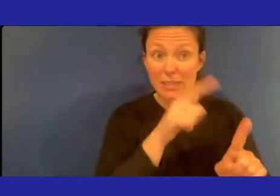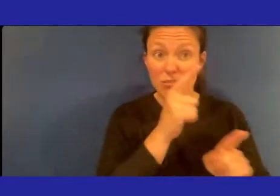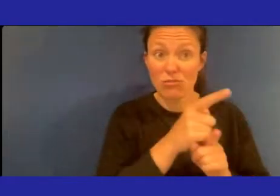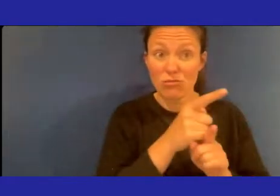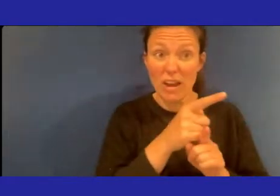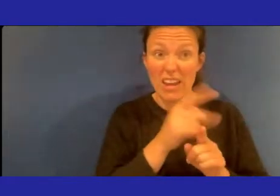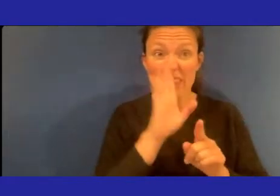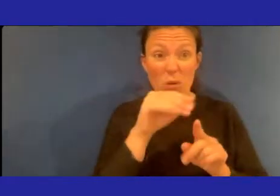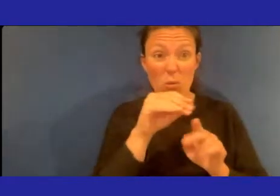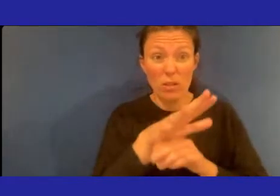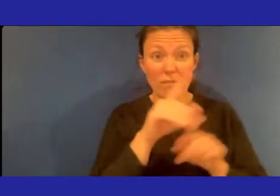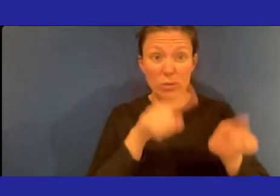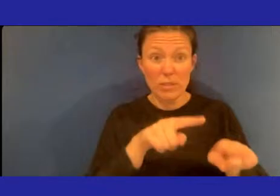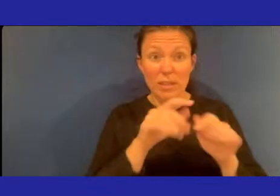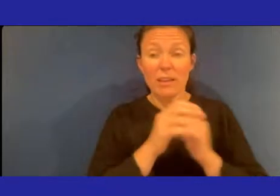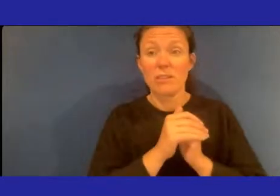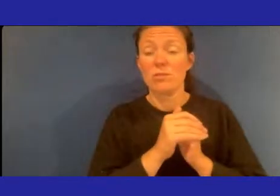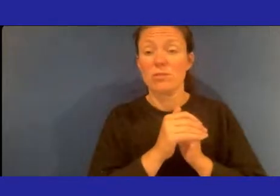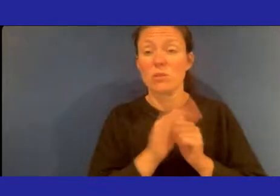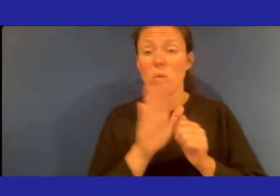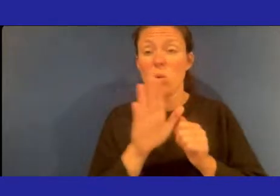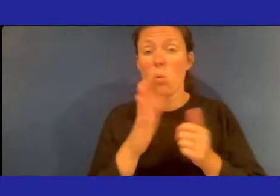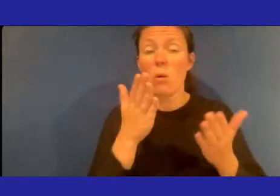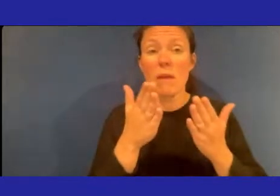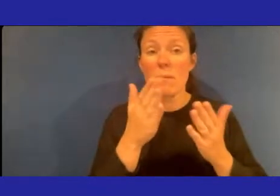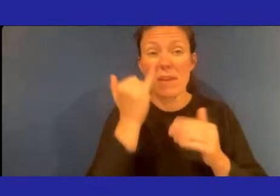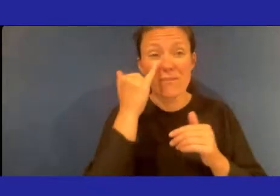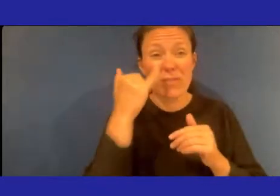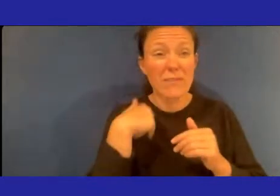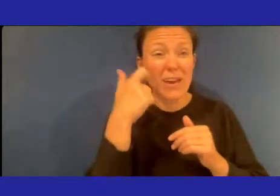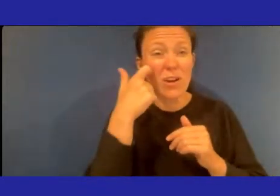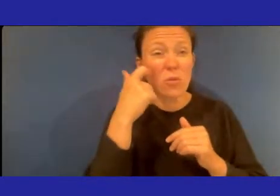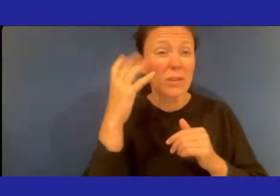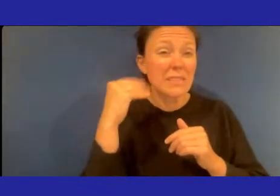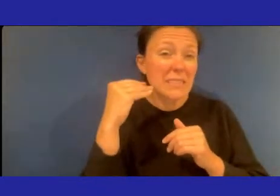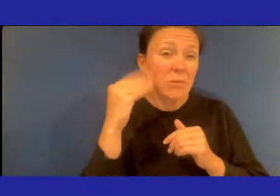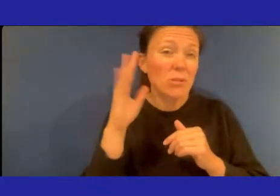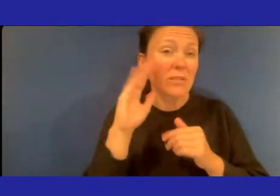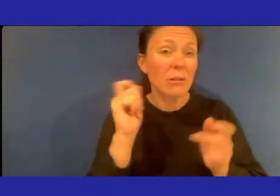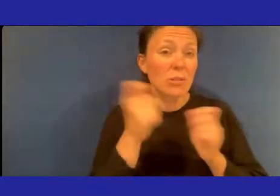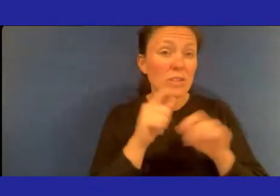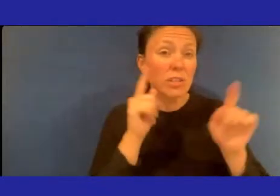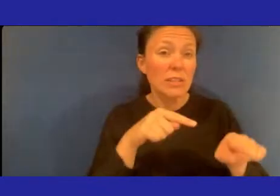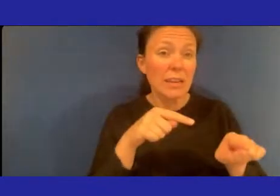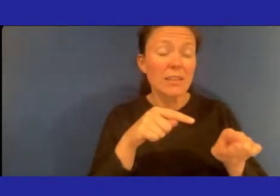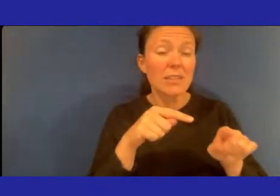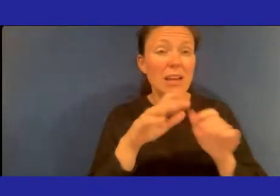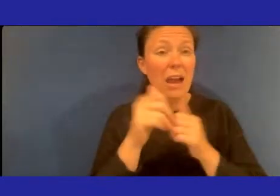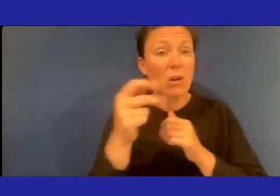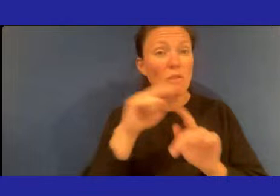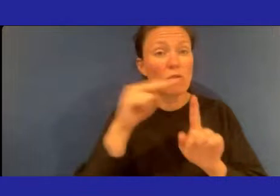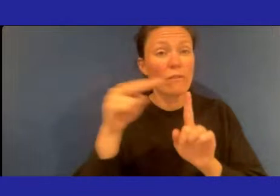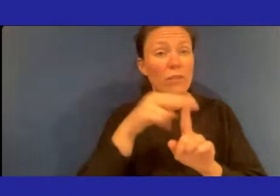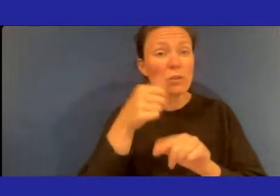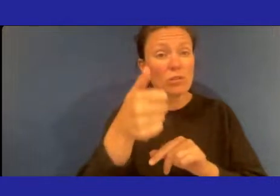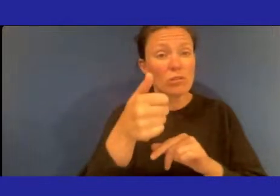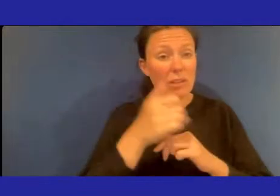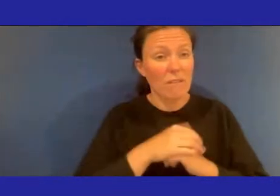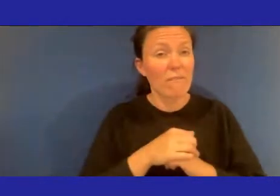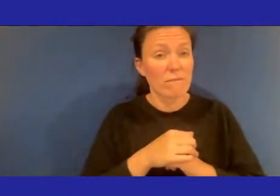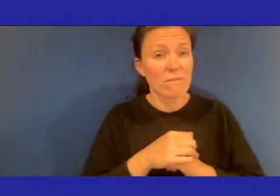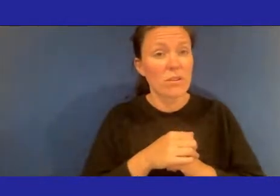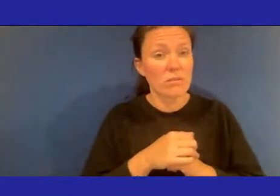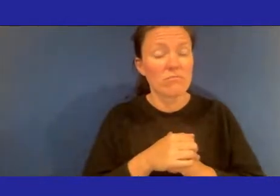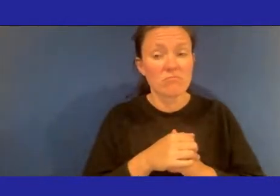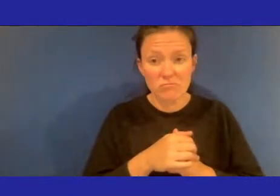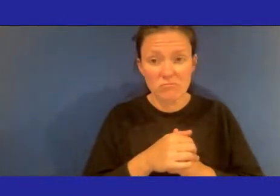recent experiences are important to them, right? Because so much is how you view yourself, right? And what you feel